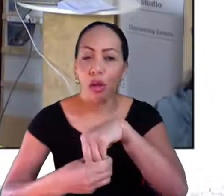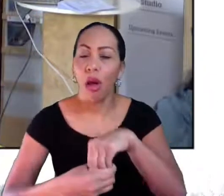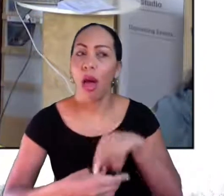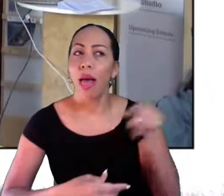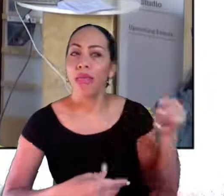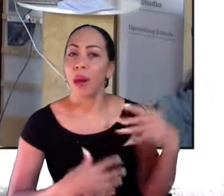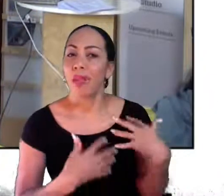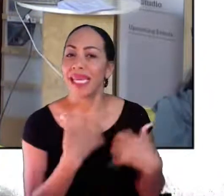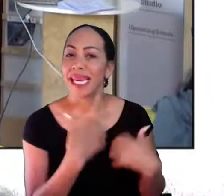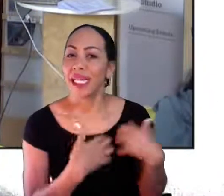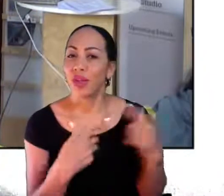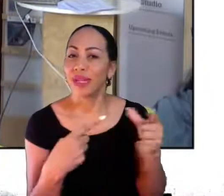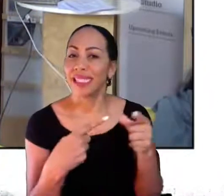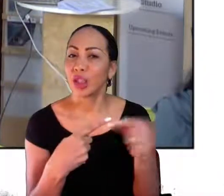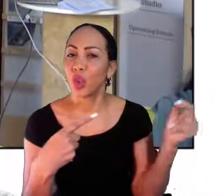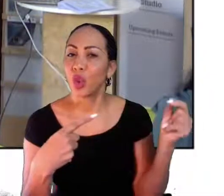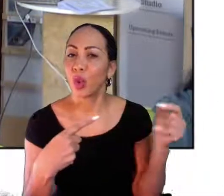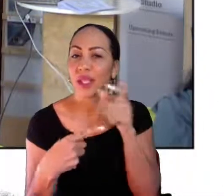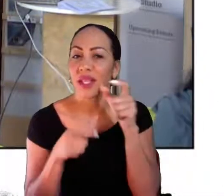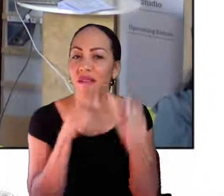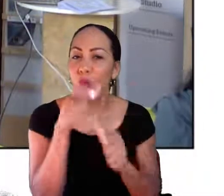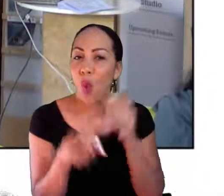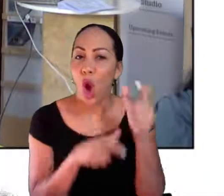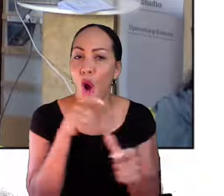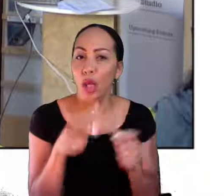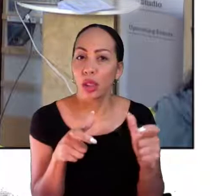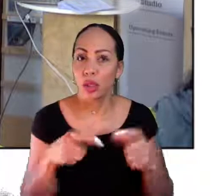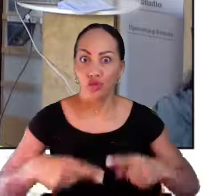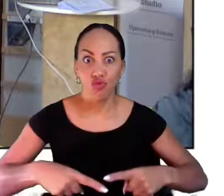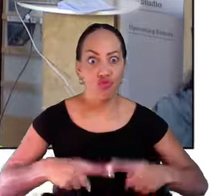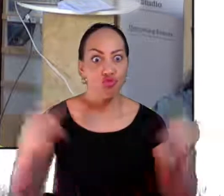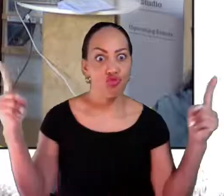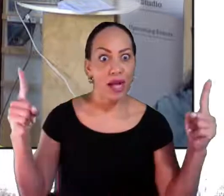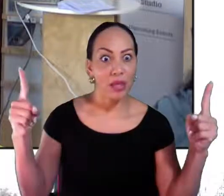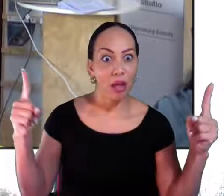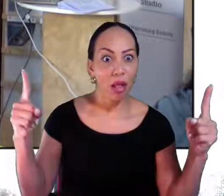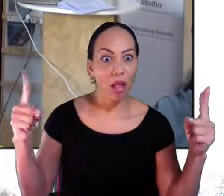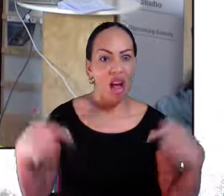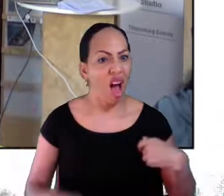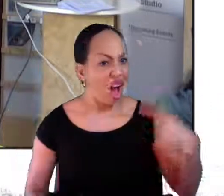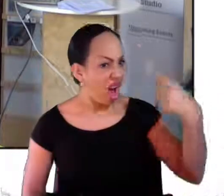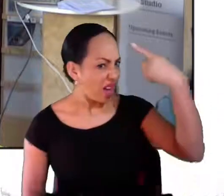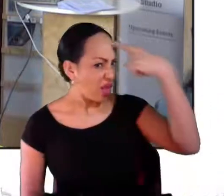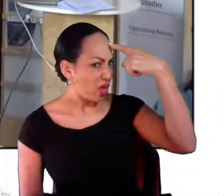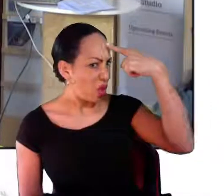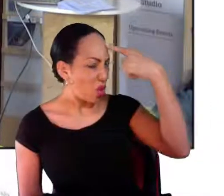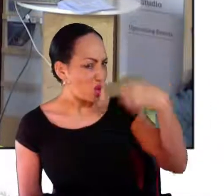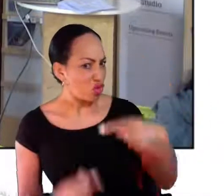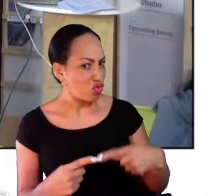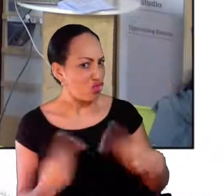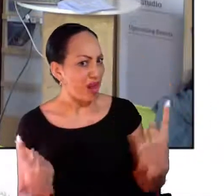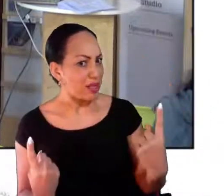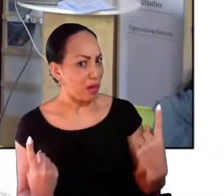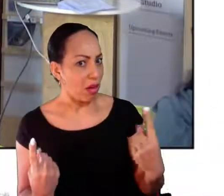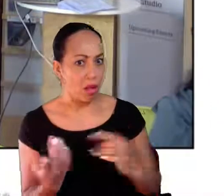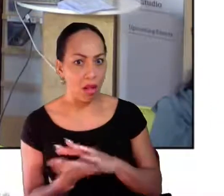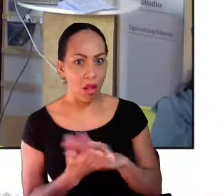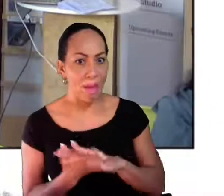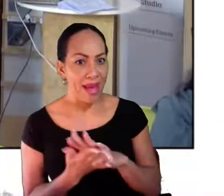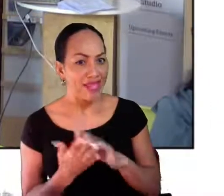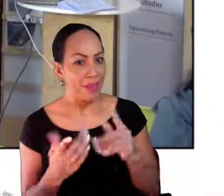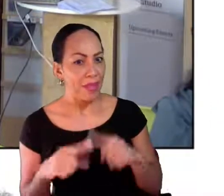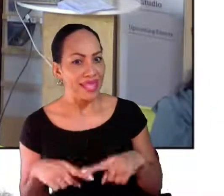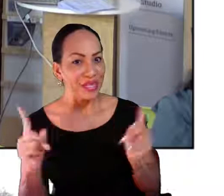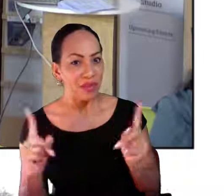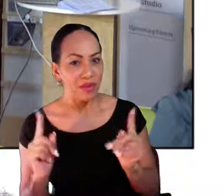time, because what I thought being radical meant was something different to what I saw in the programme, and kind of absolutely tearing down statues